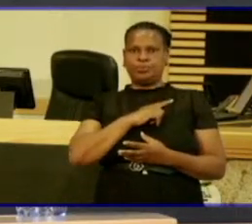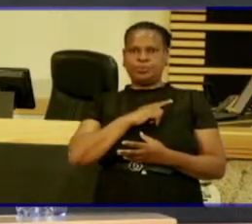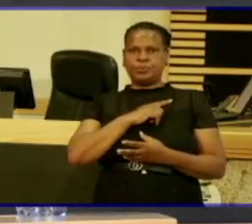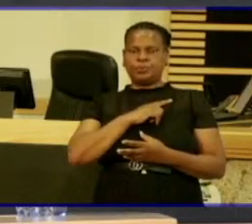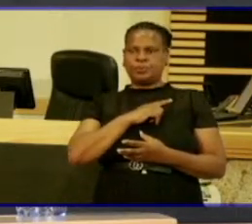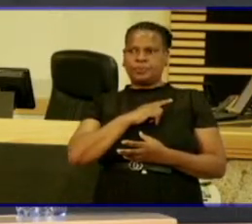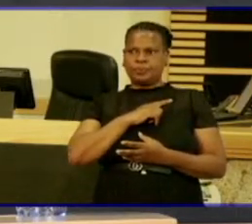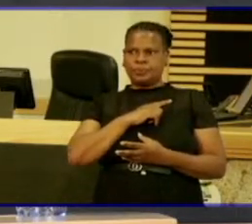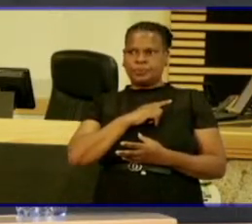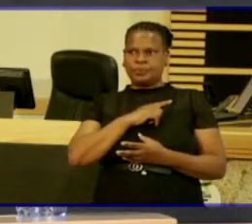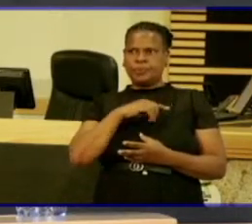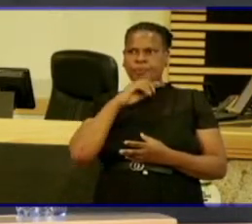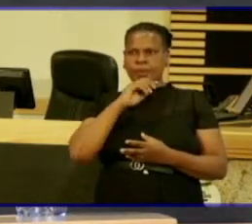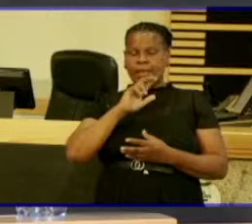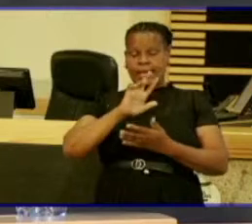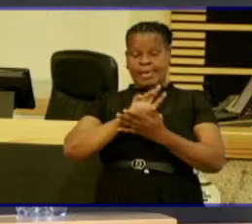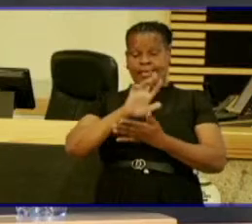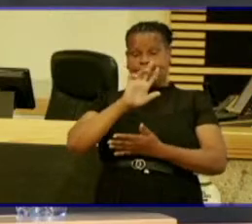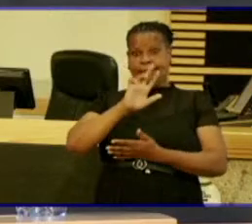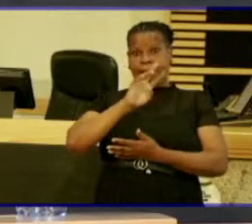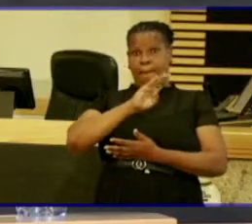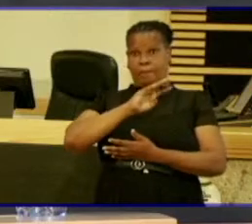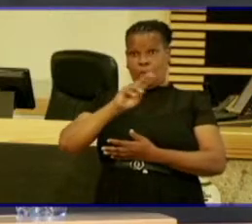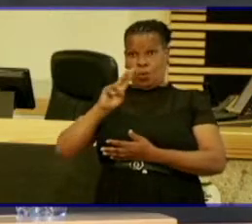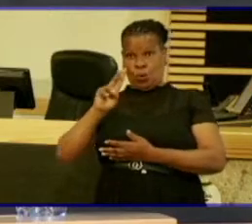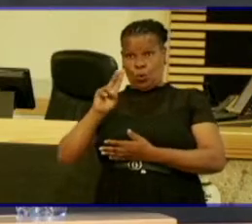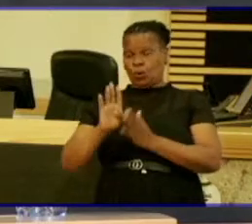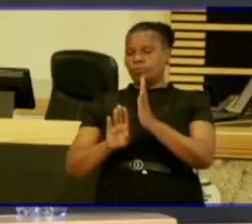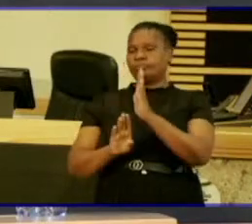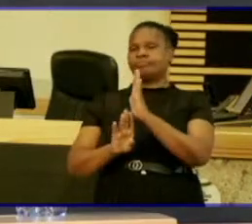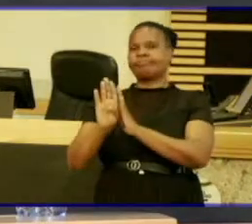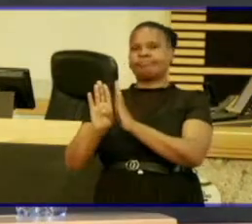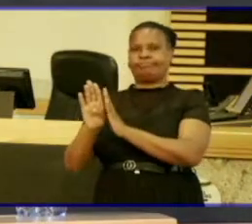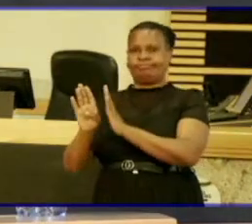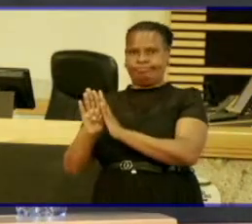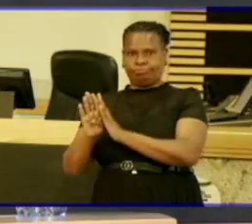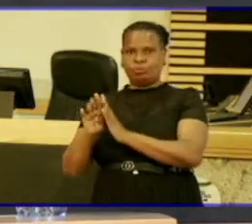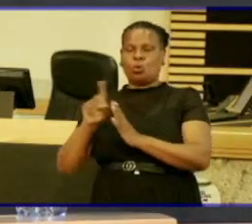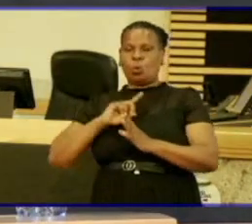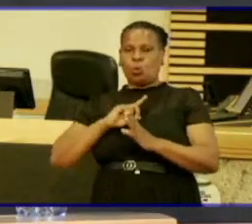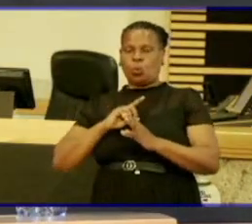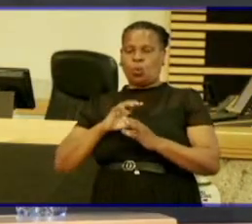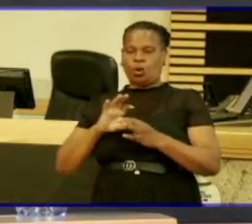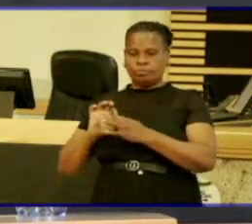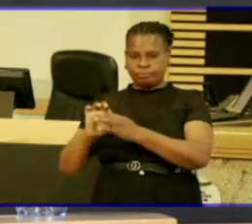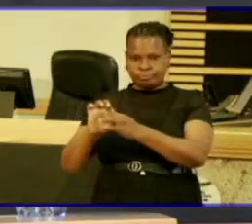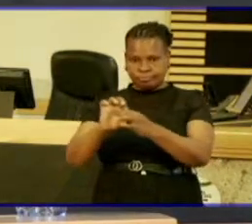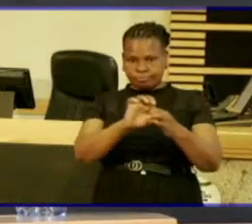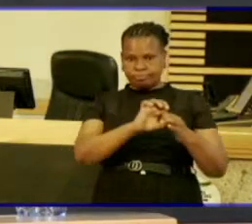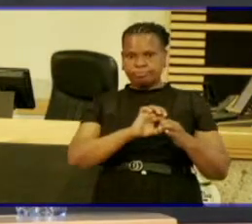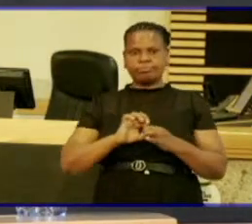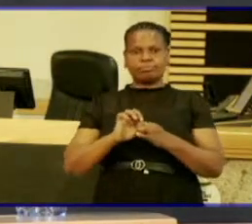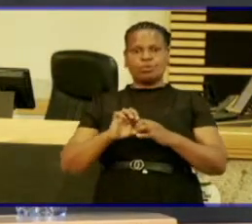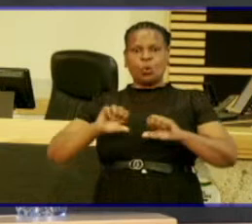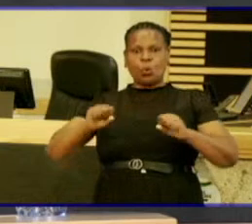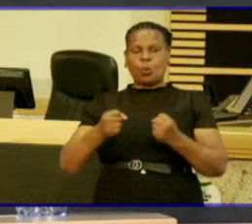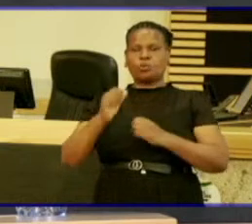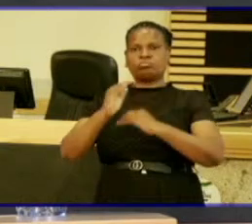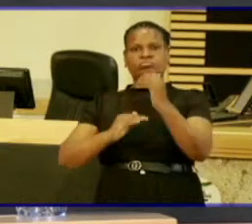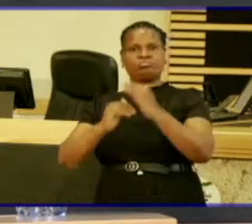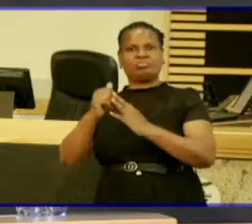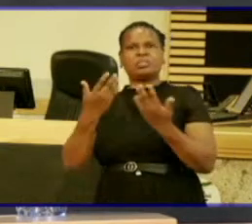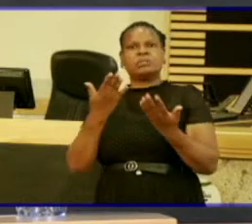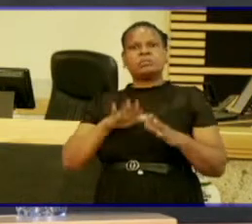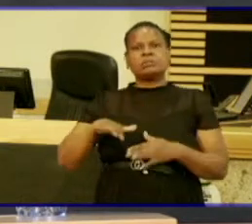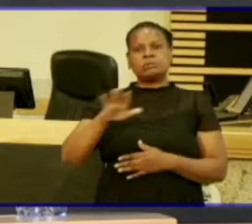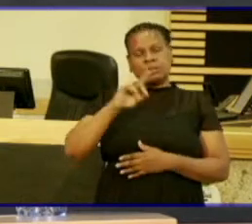unlocking the 18 billion development. This is a delivery of an effective partnership of Infrastructure South Africa, the Nelson Mandela Metro,